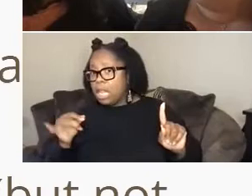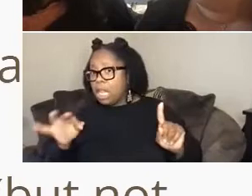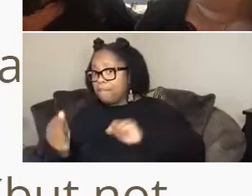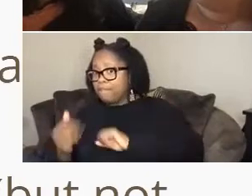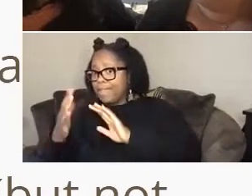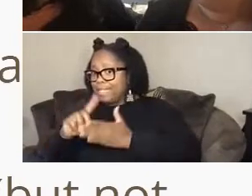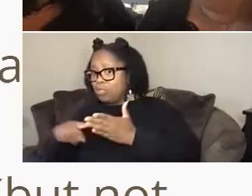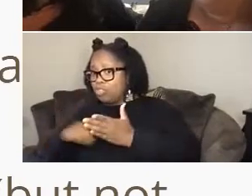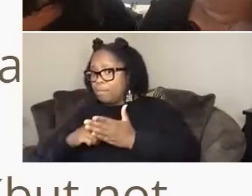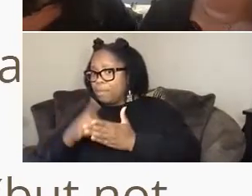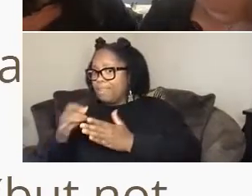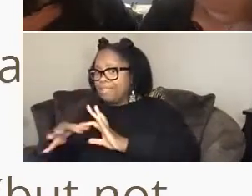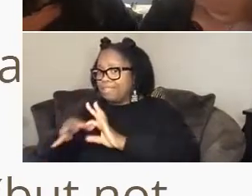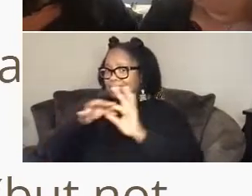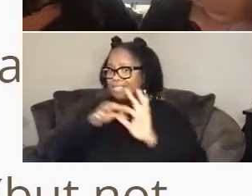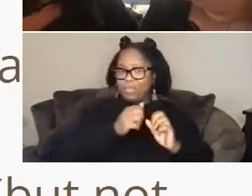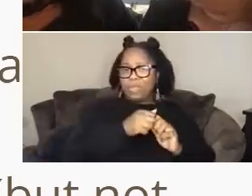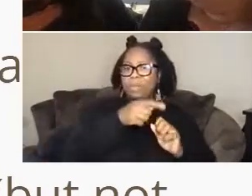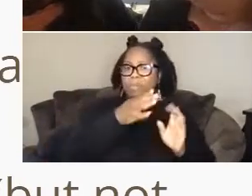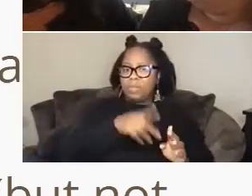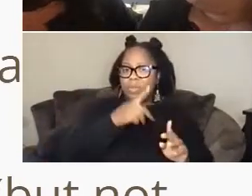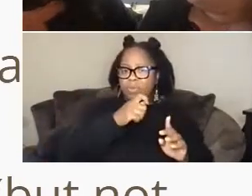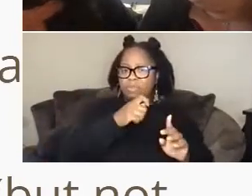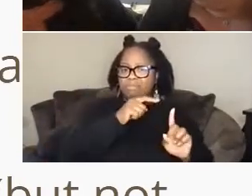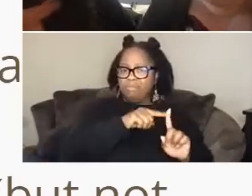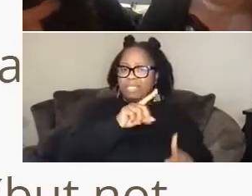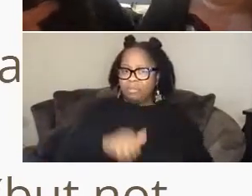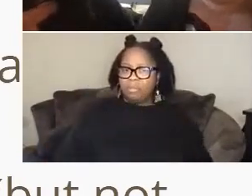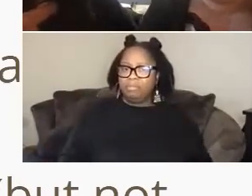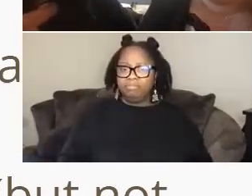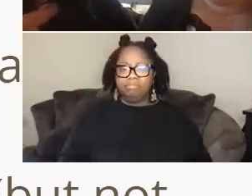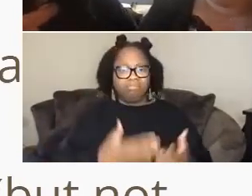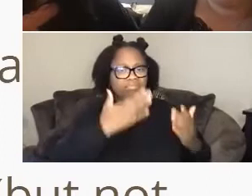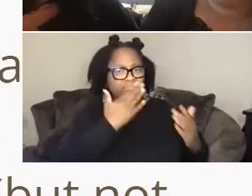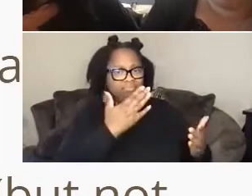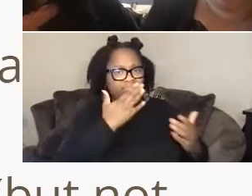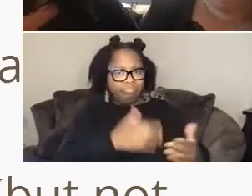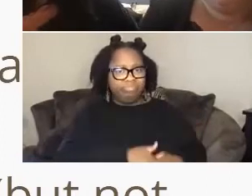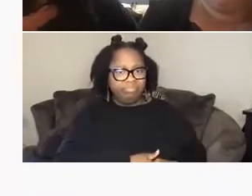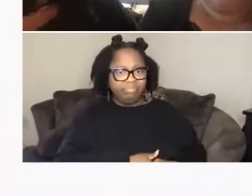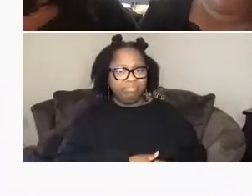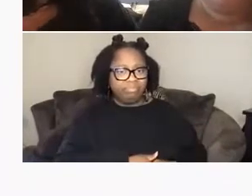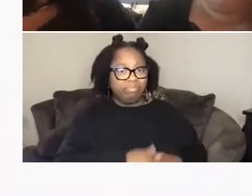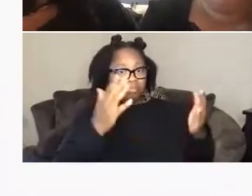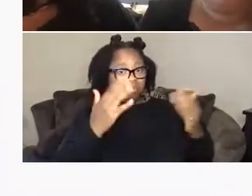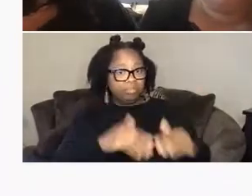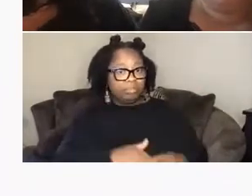discrimination because of their association with a disabled person. Awesome, thank you. If we could go to the next slide